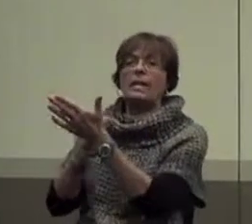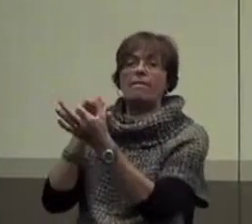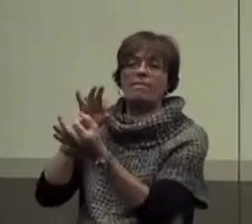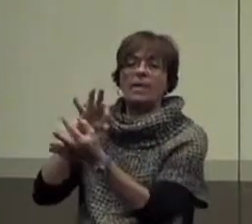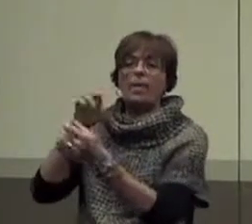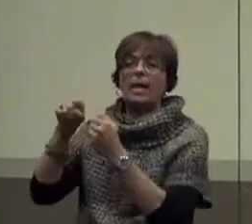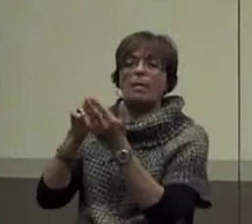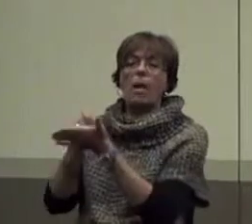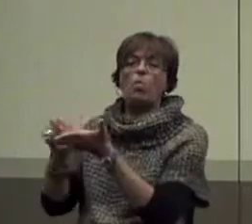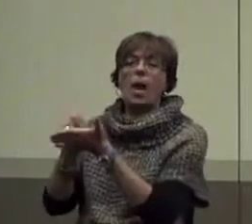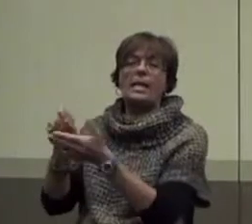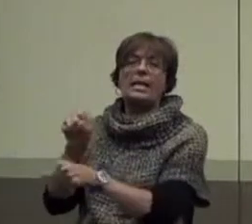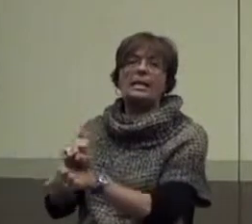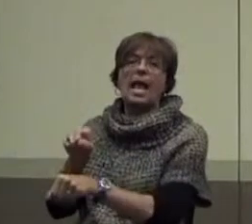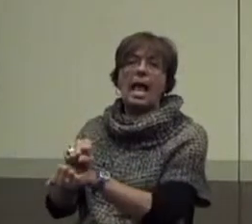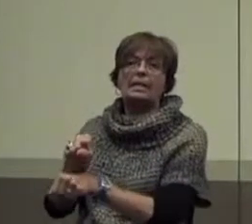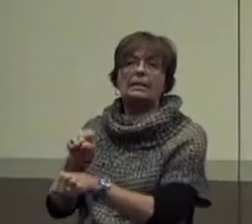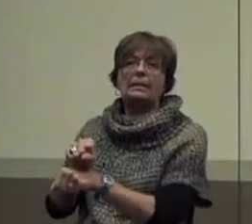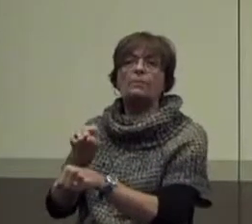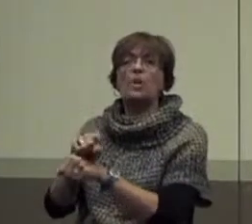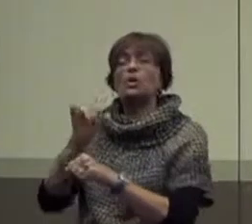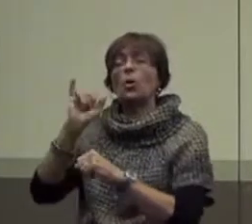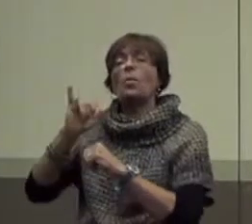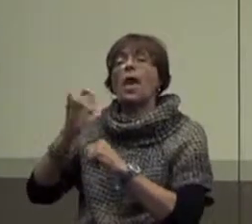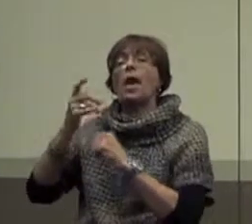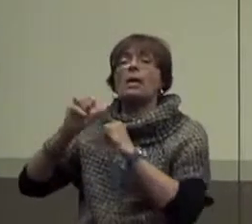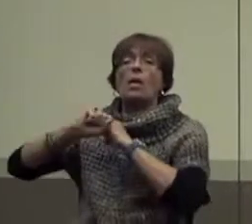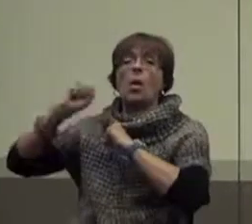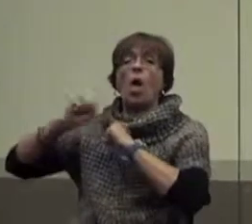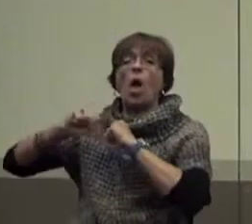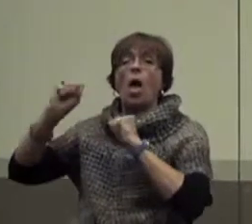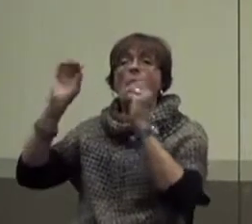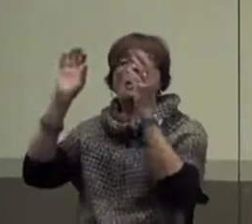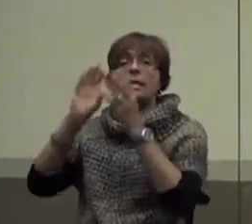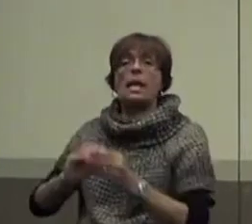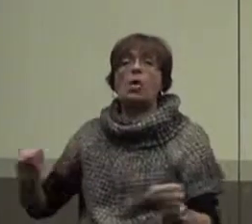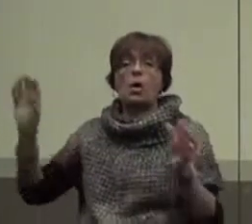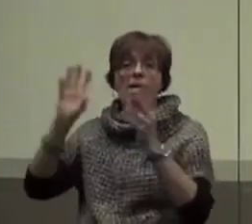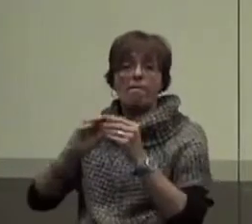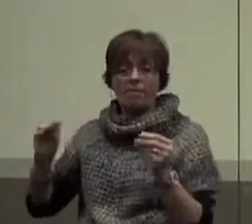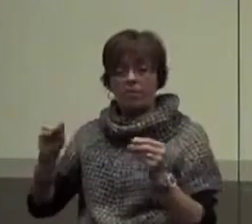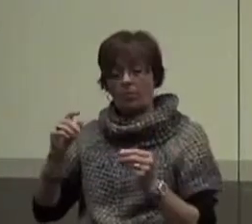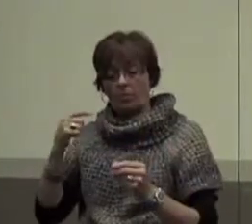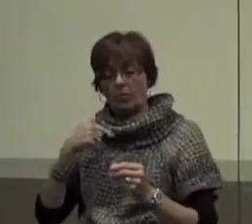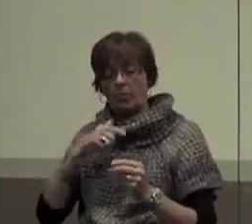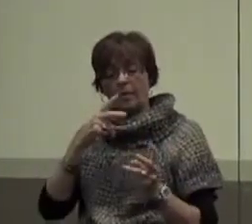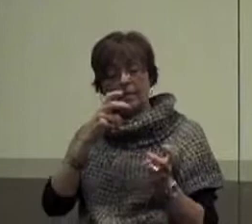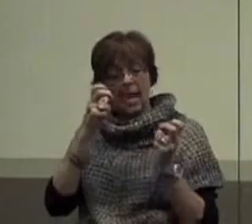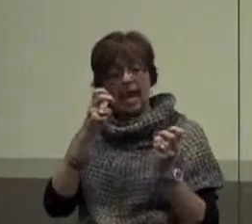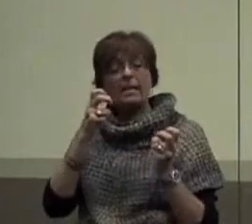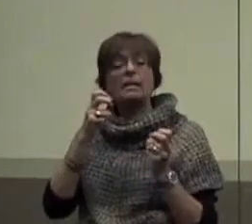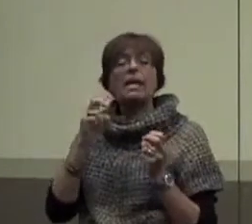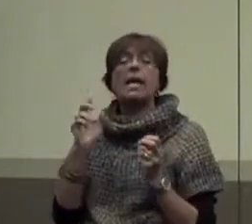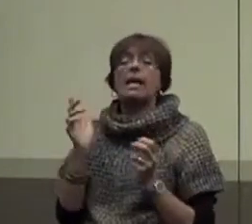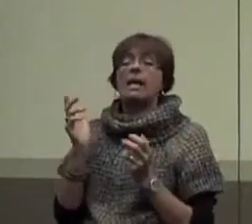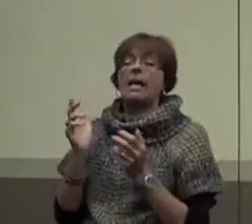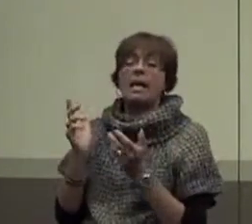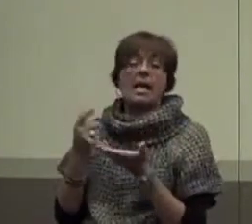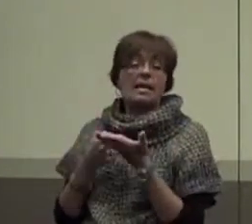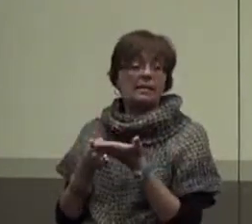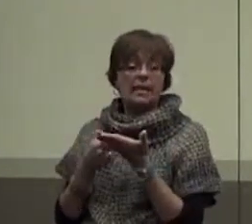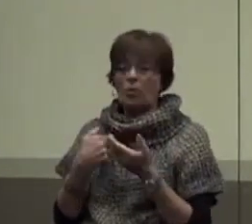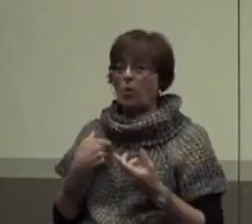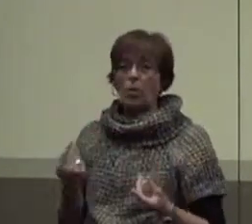tasks. Okay? So we take this long narrative and then we say, what are we going to